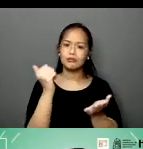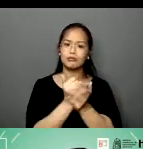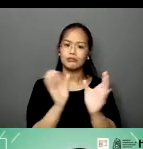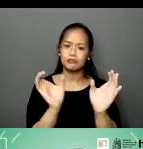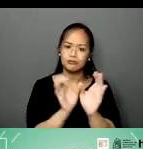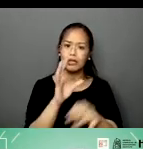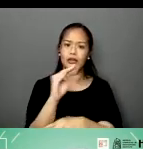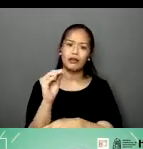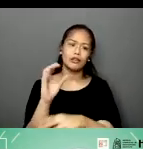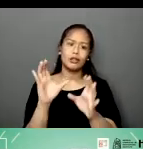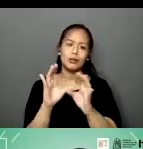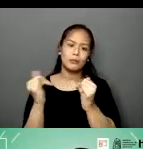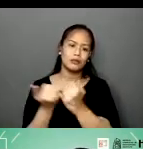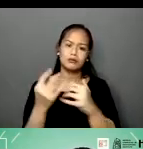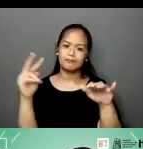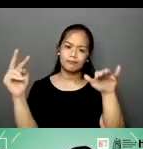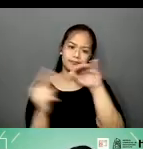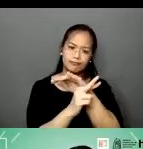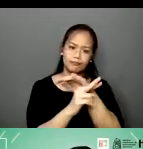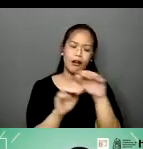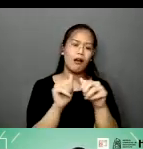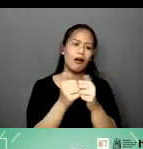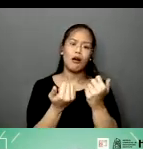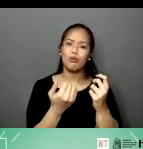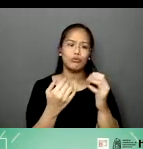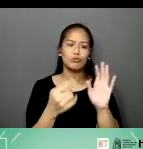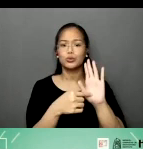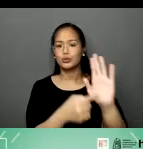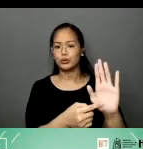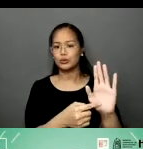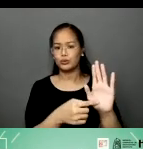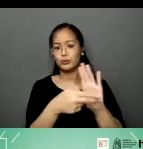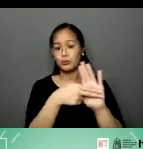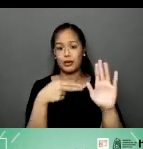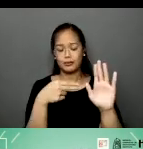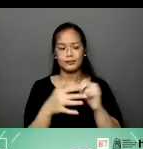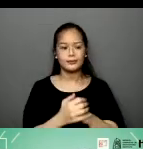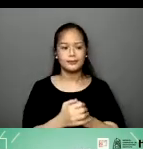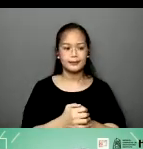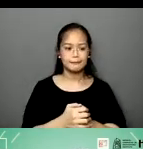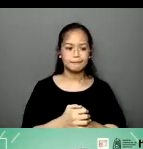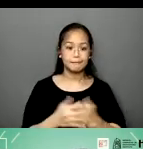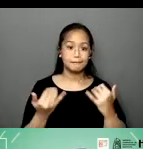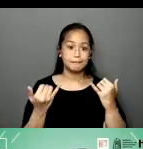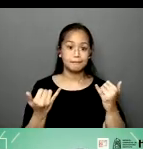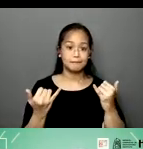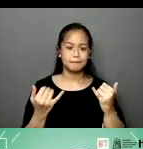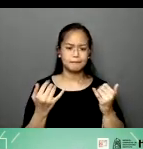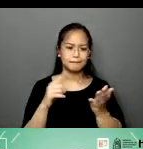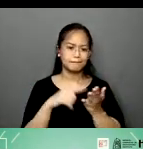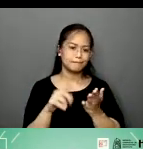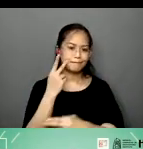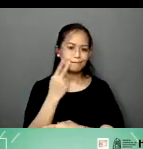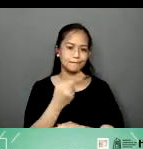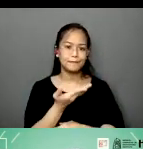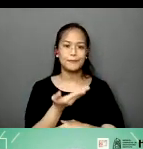transparency, the way you present and message your brand. Okay. Now, we're going to look at some examples specifically